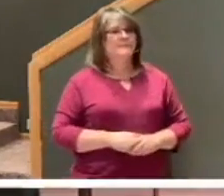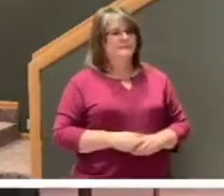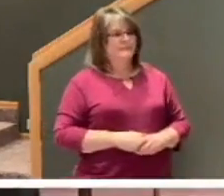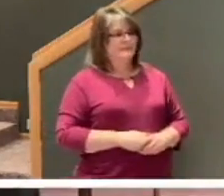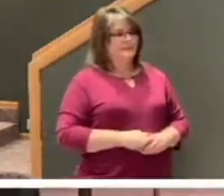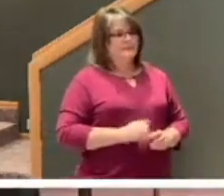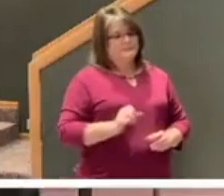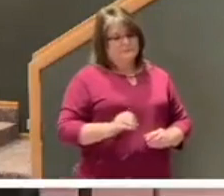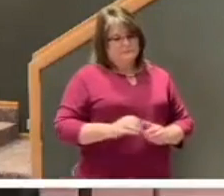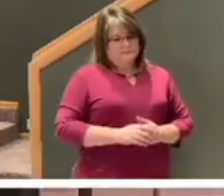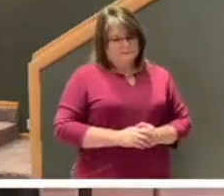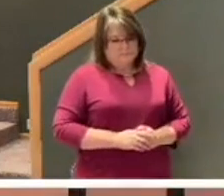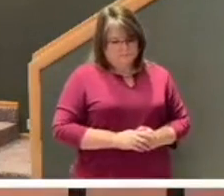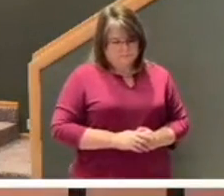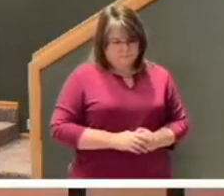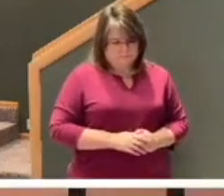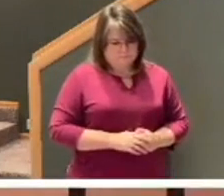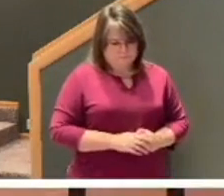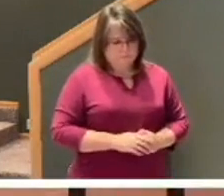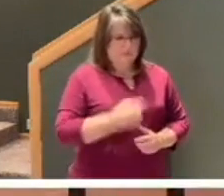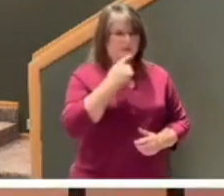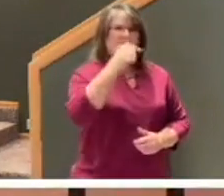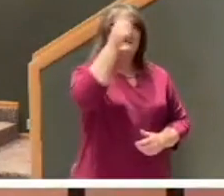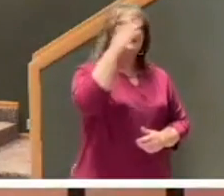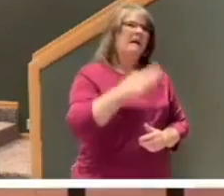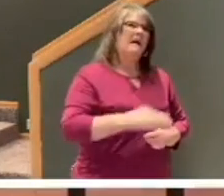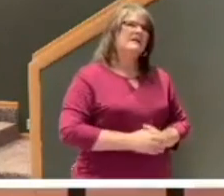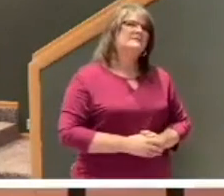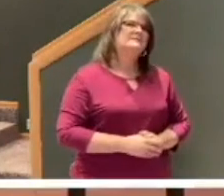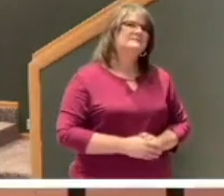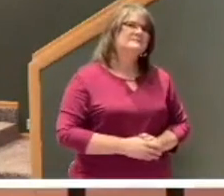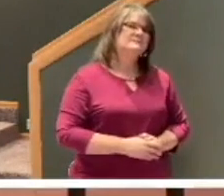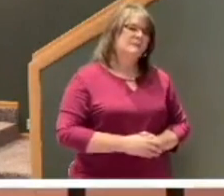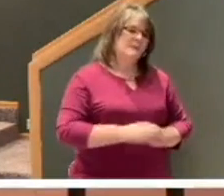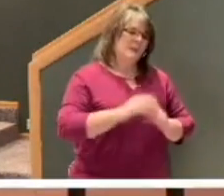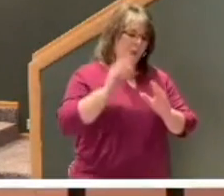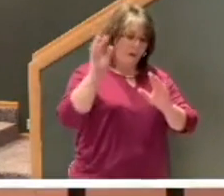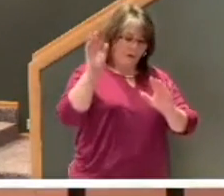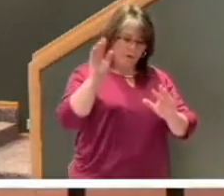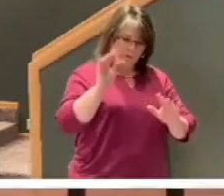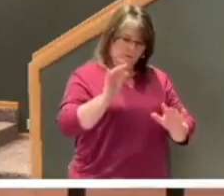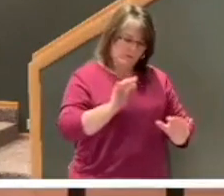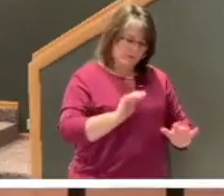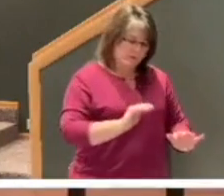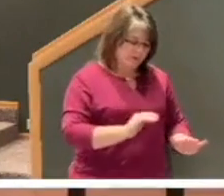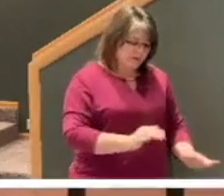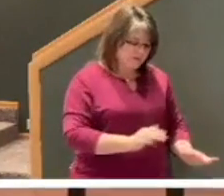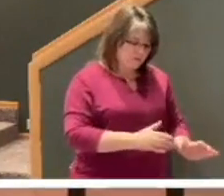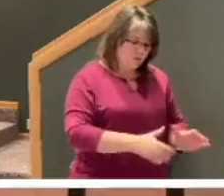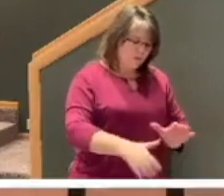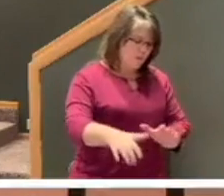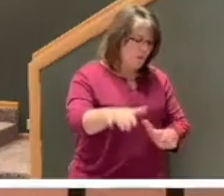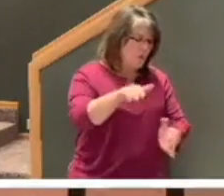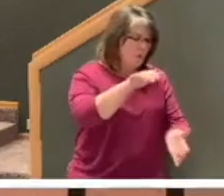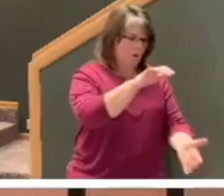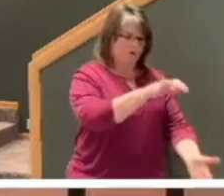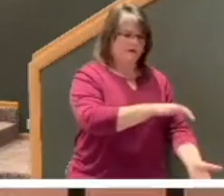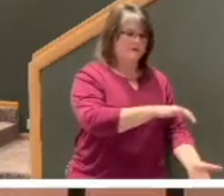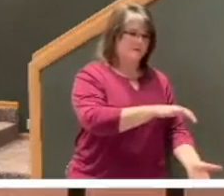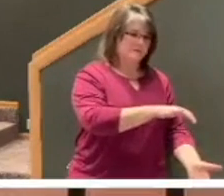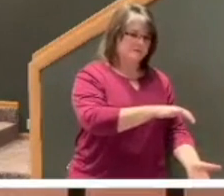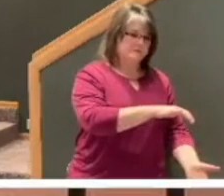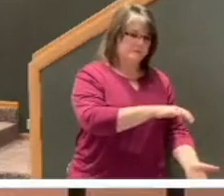And so, we say, God, flow into, pour into